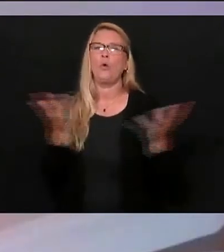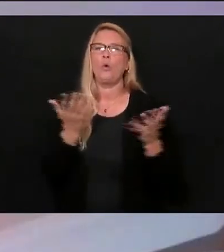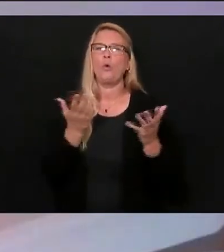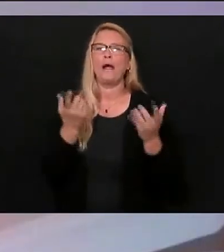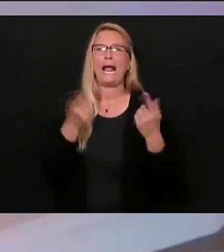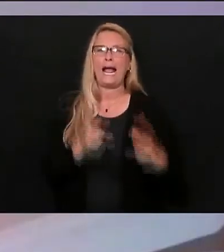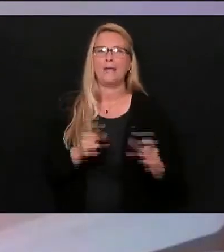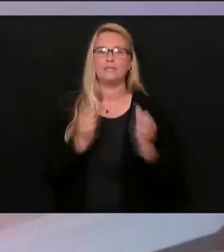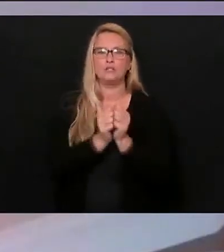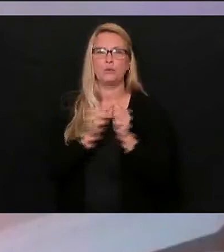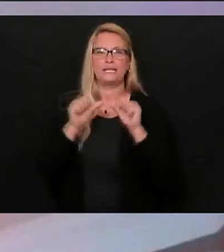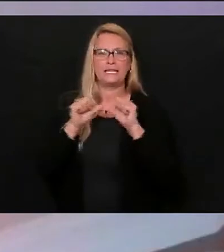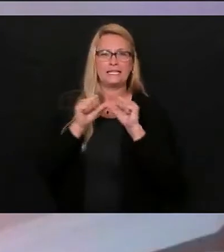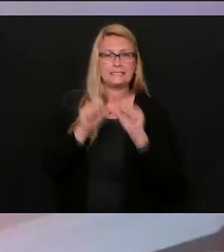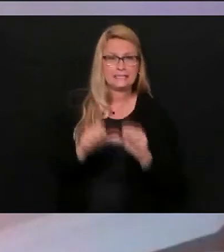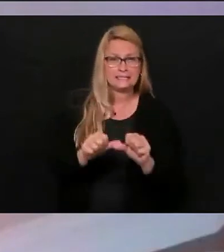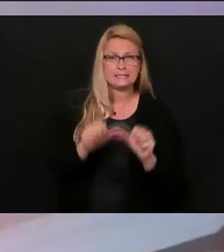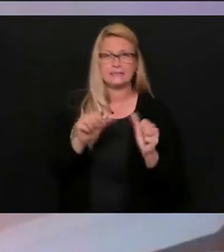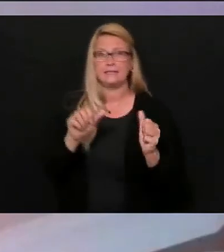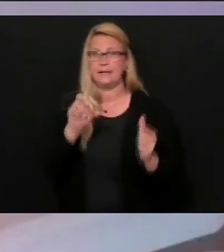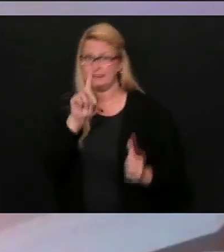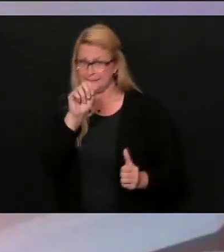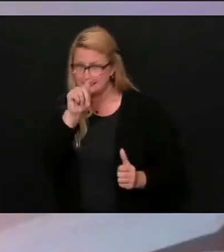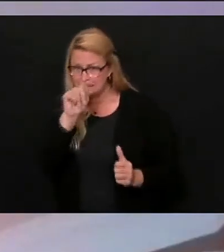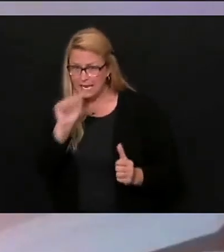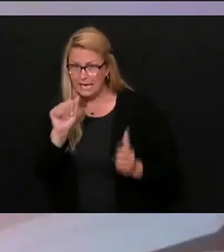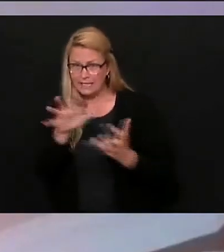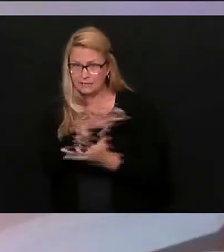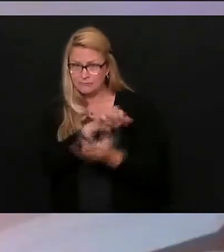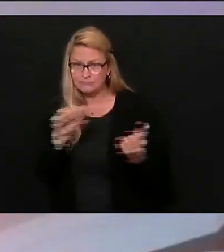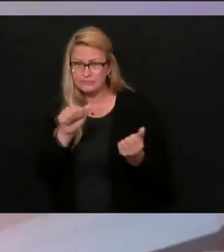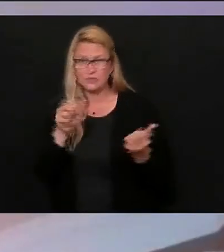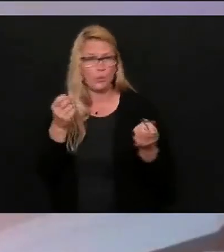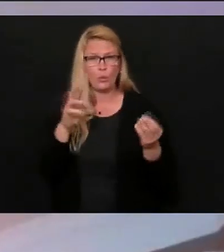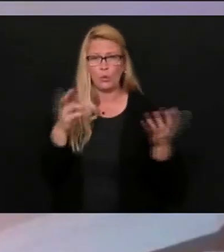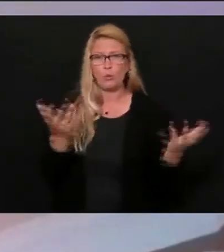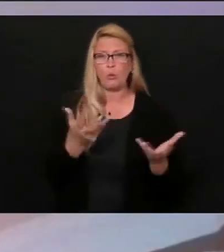If there's a data discrepancy, what's the difference? Thank you.